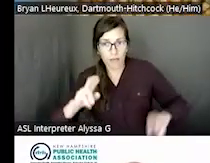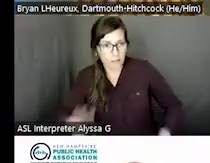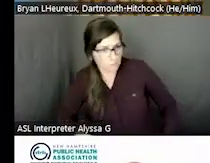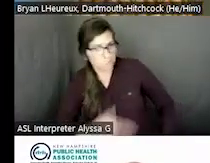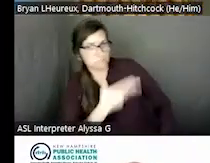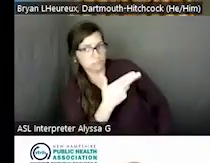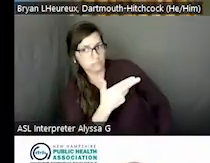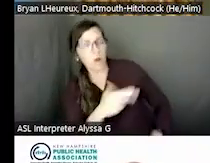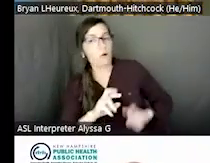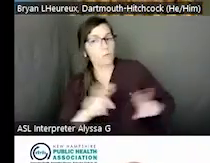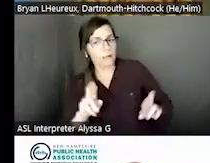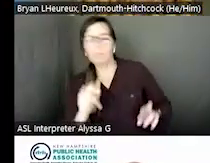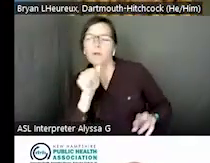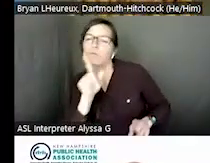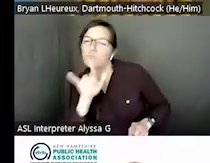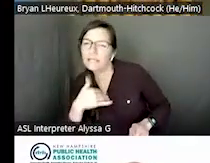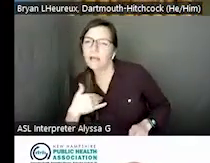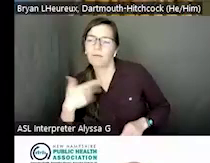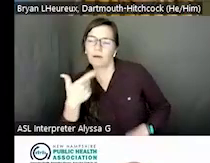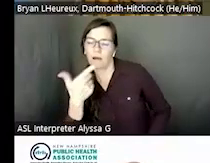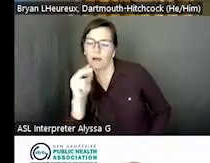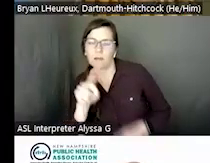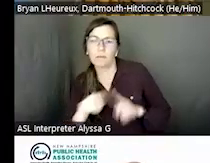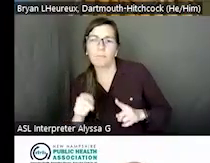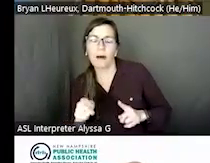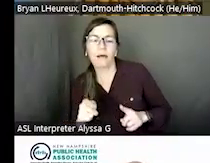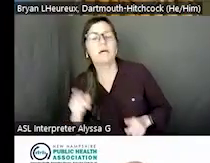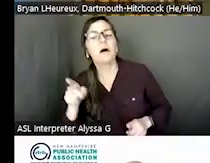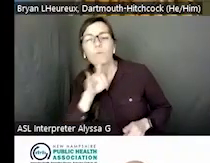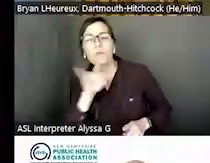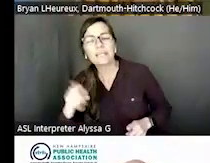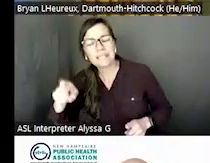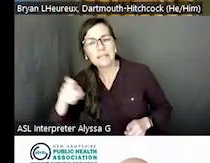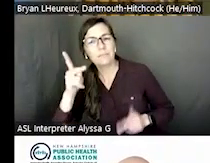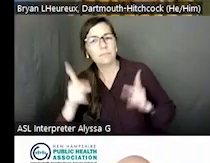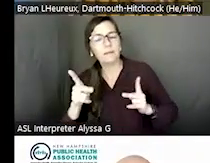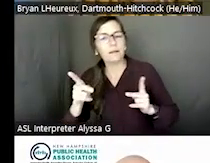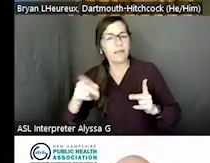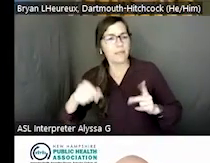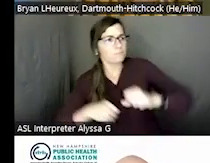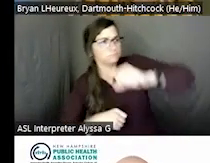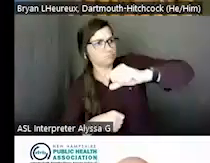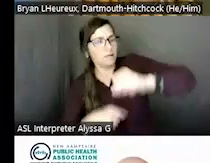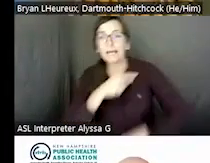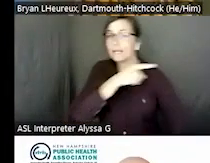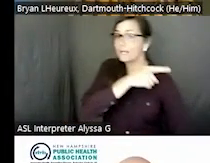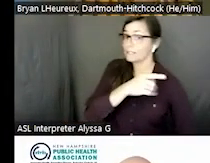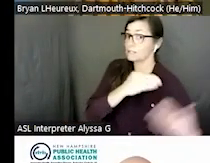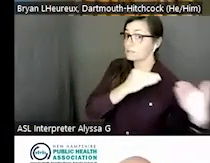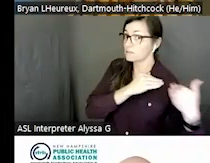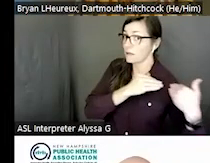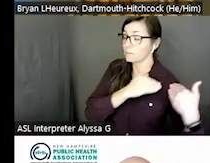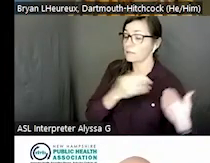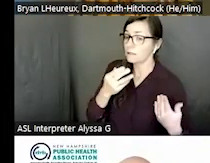Antonio. And he says, I have to get people to take off their armor. That's what he needs to do. You need to build an authentic